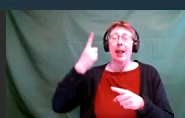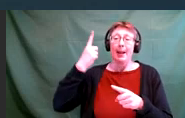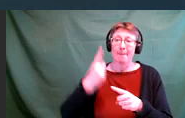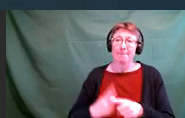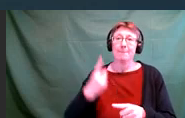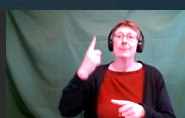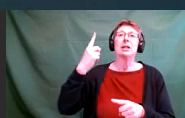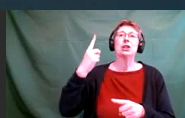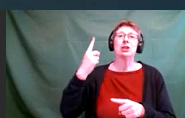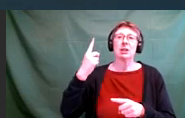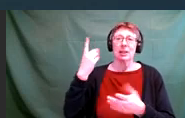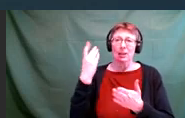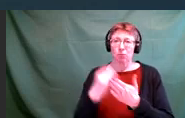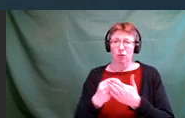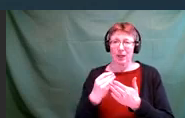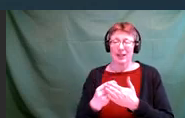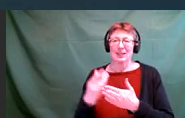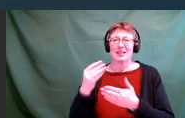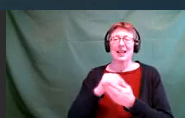into markets.